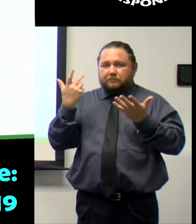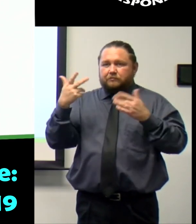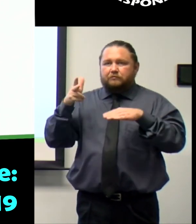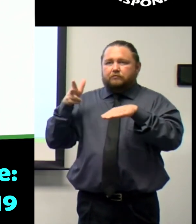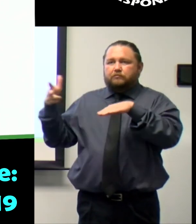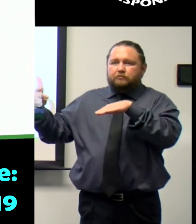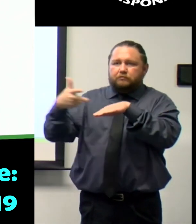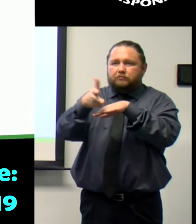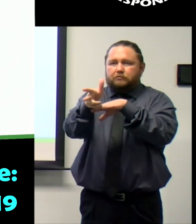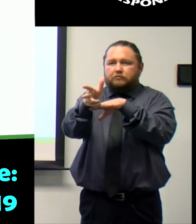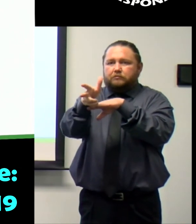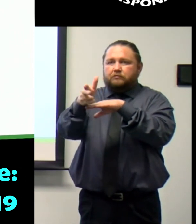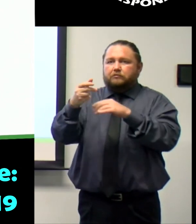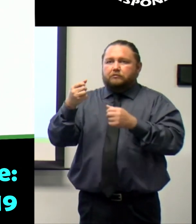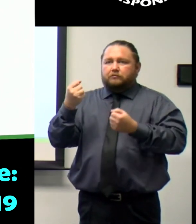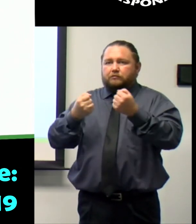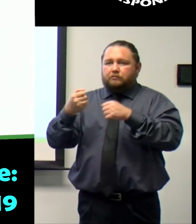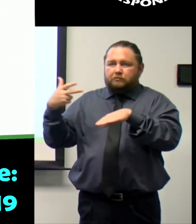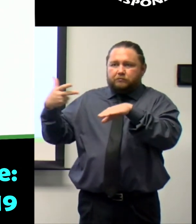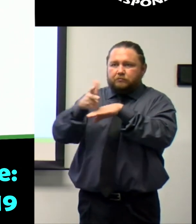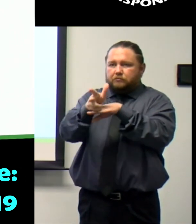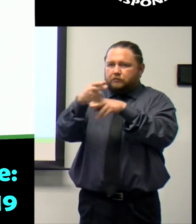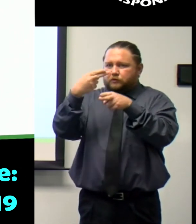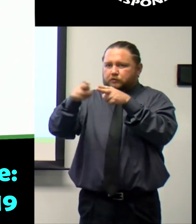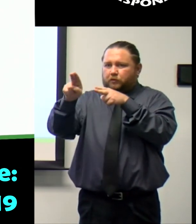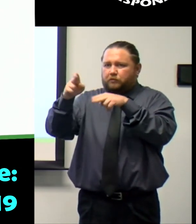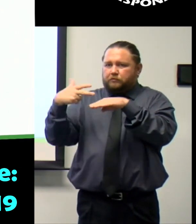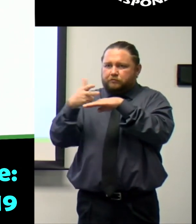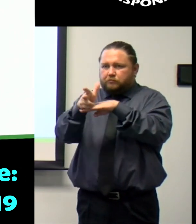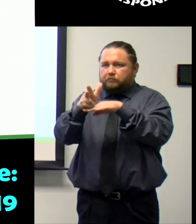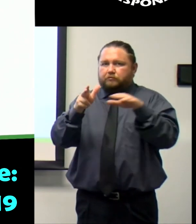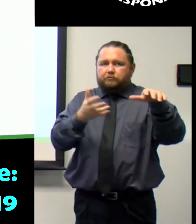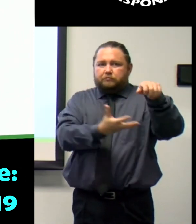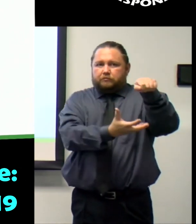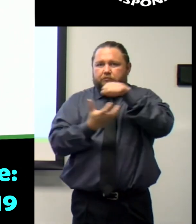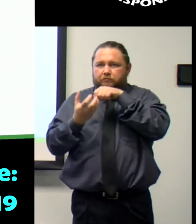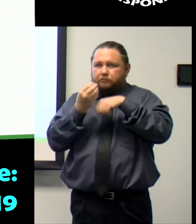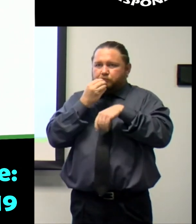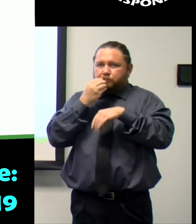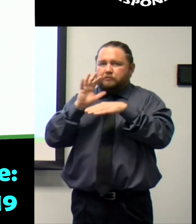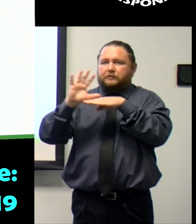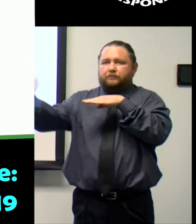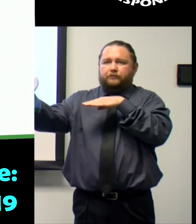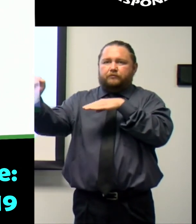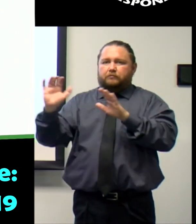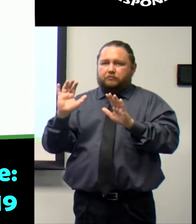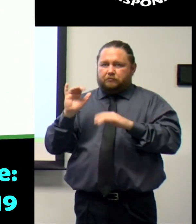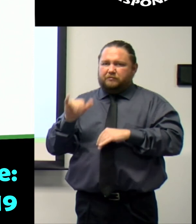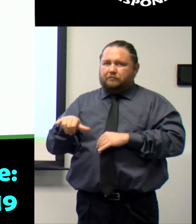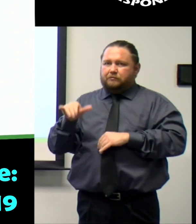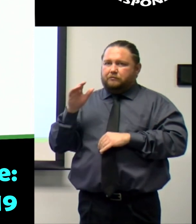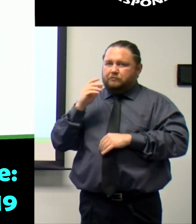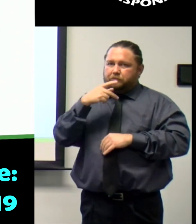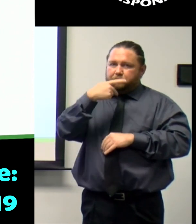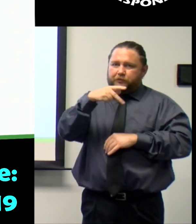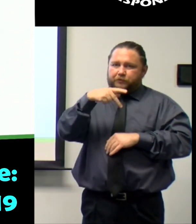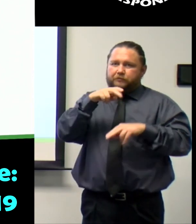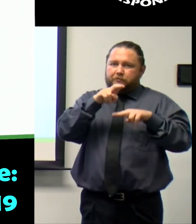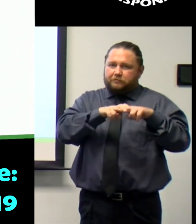go a little further down on Main Street, this shows you the intersection of West Pearl